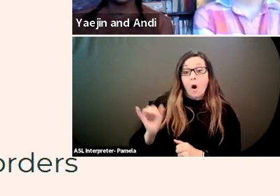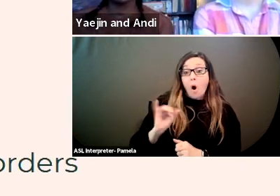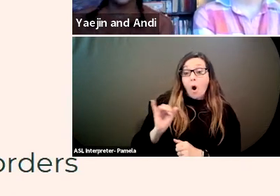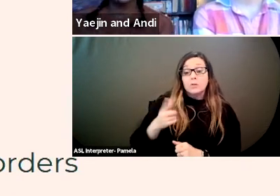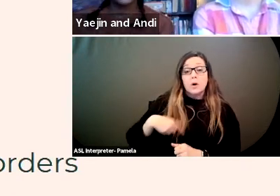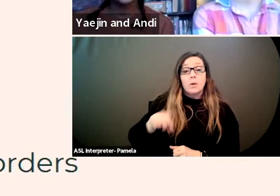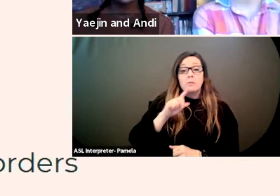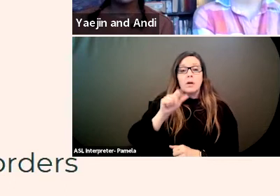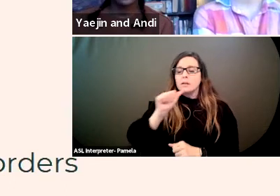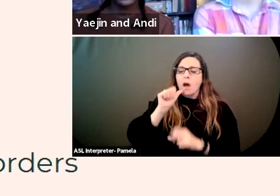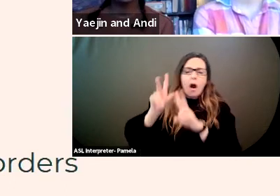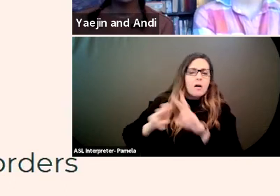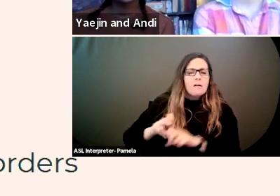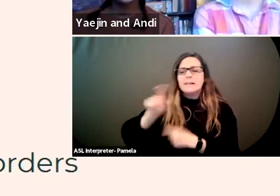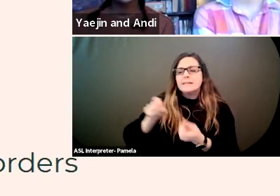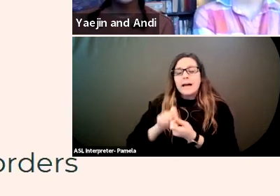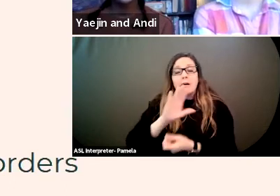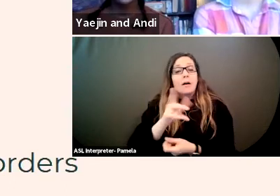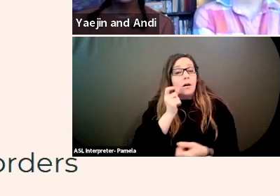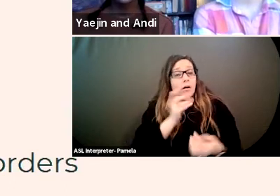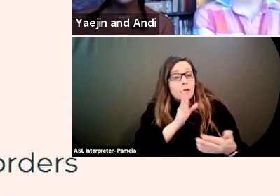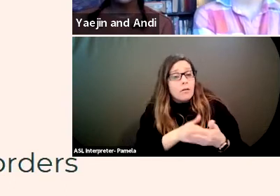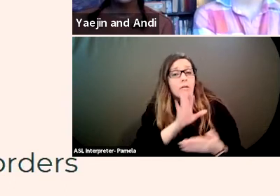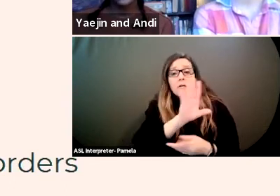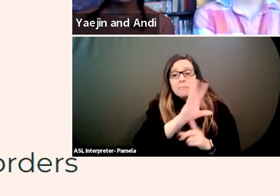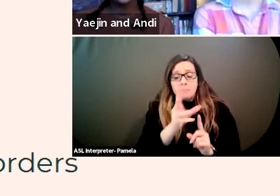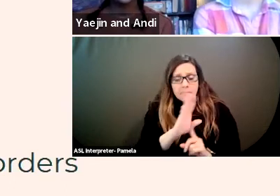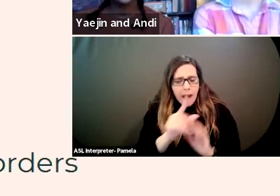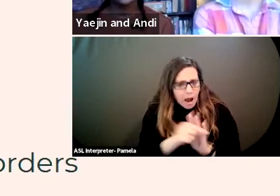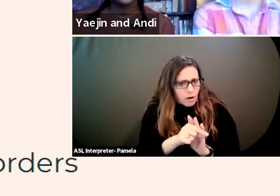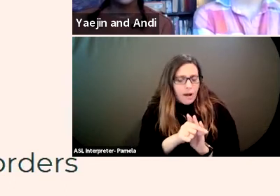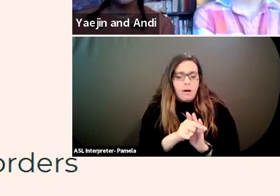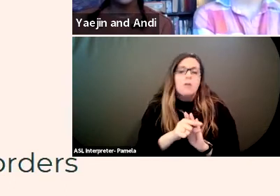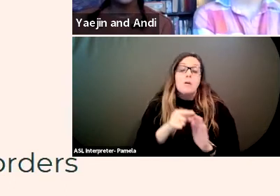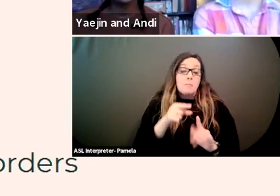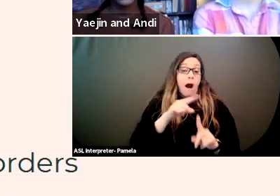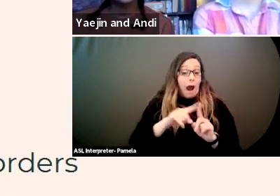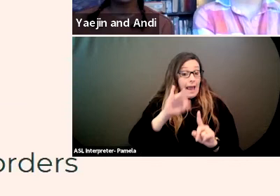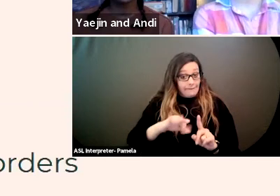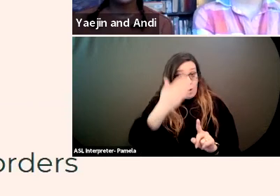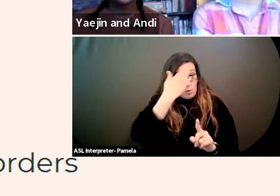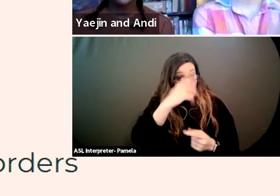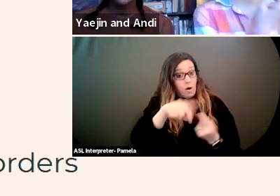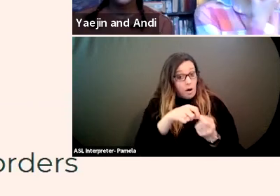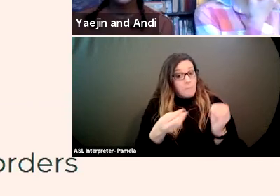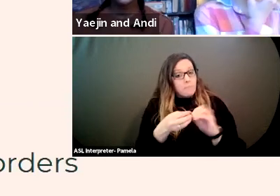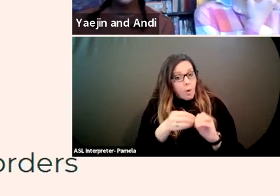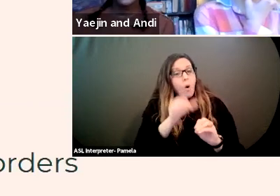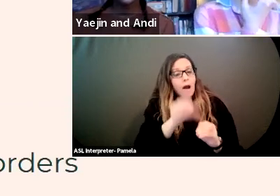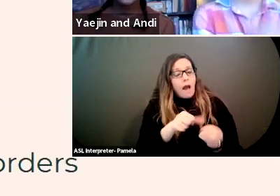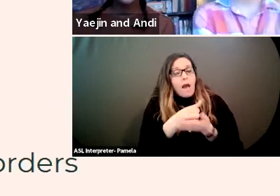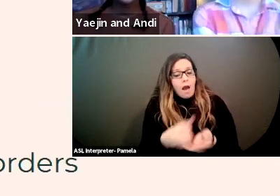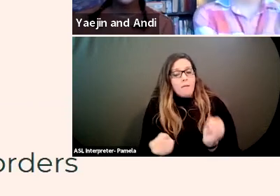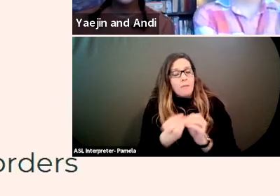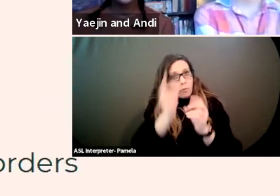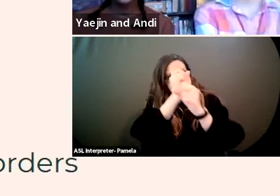forms of trauma or repression. And future studies could address these limitations to help further the knowledge about this subject. To conclude, we